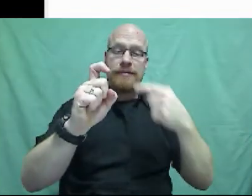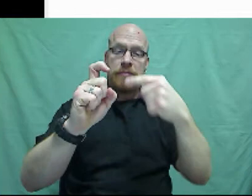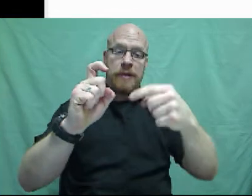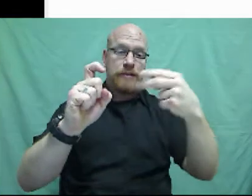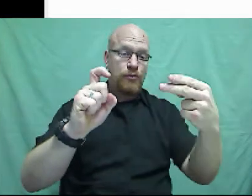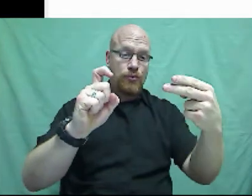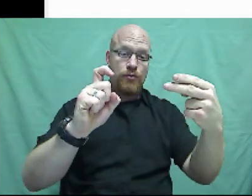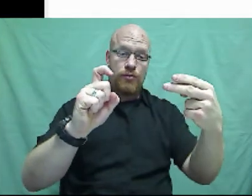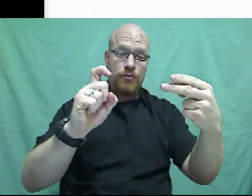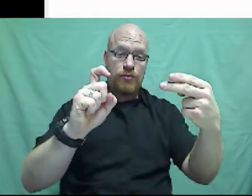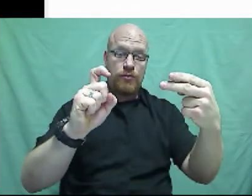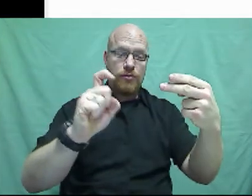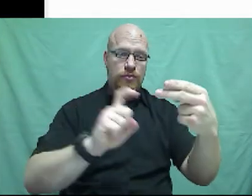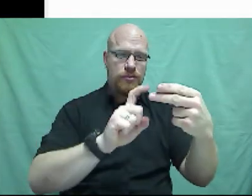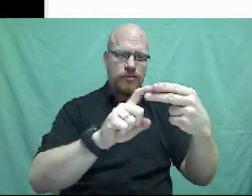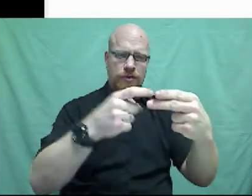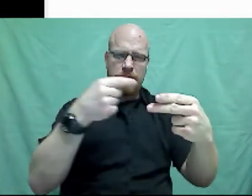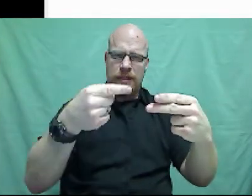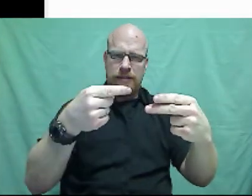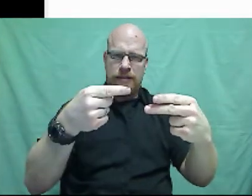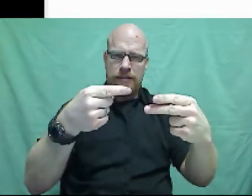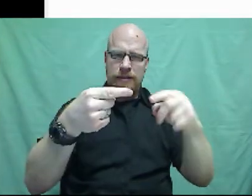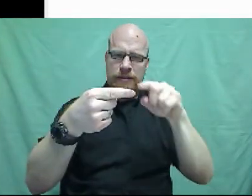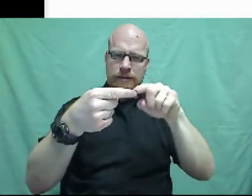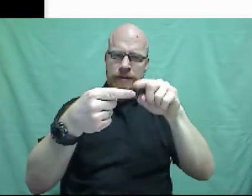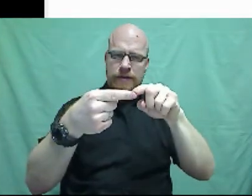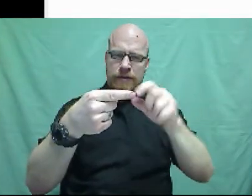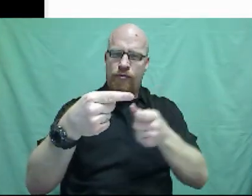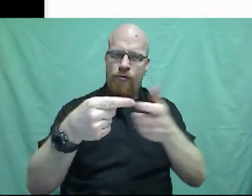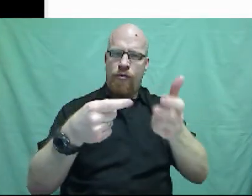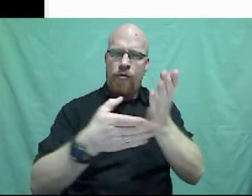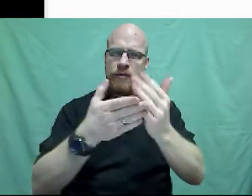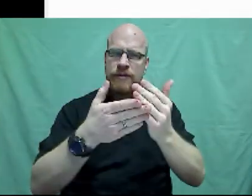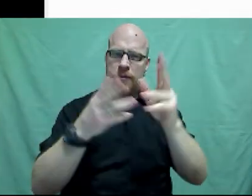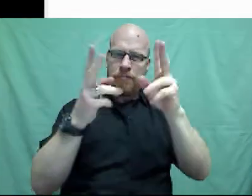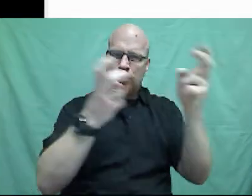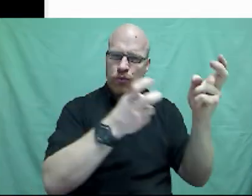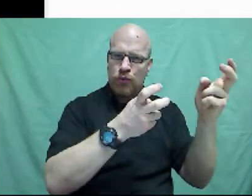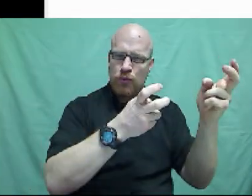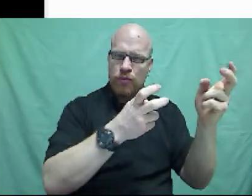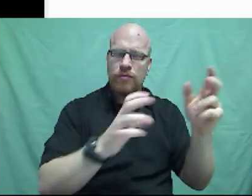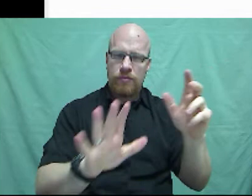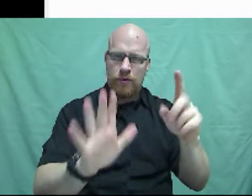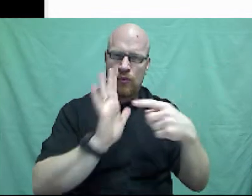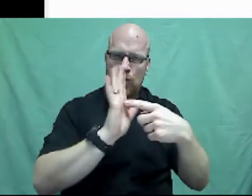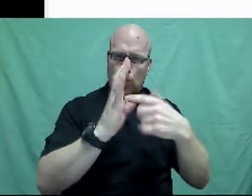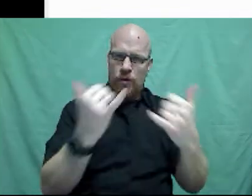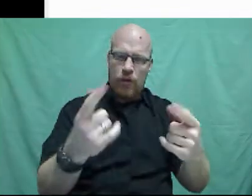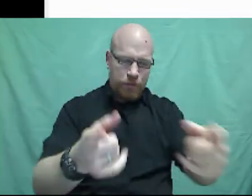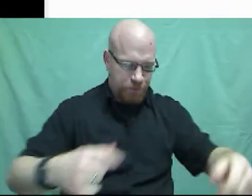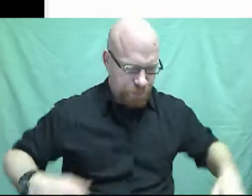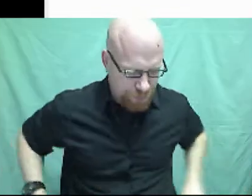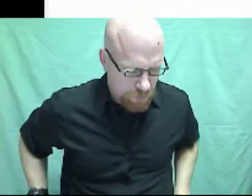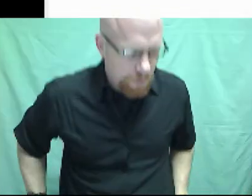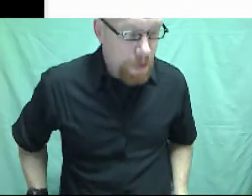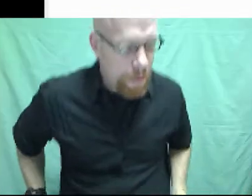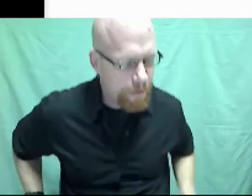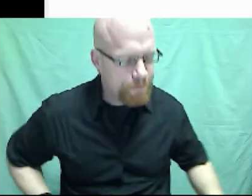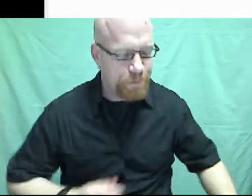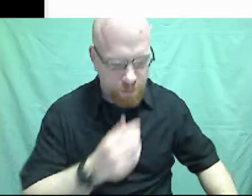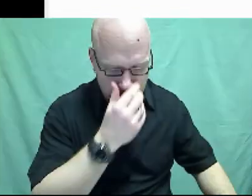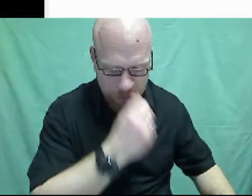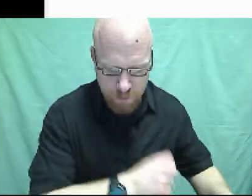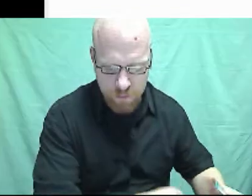Now, this is a little different than the rest of the other ones because we have x minus h. That subtraction